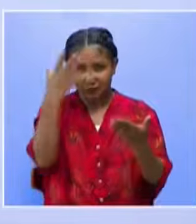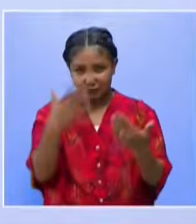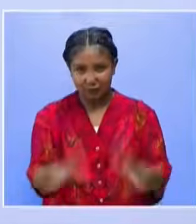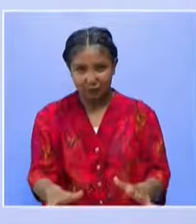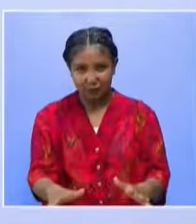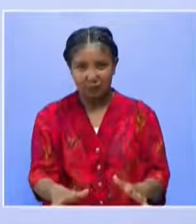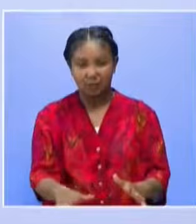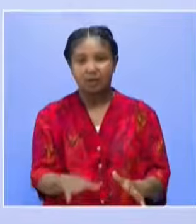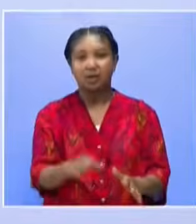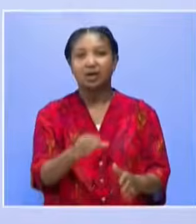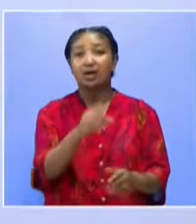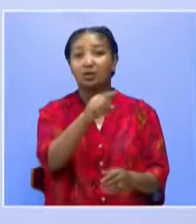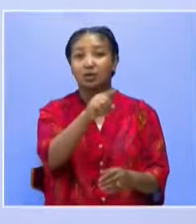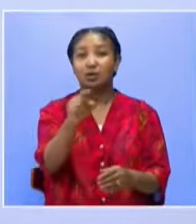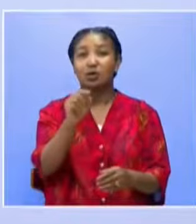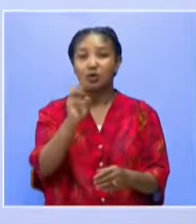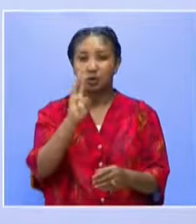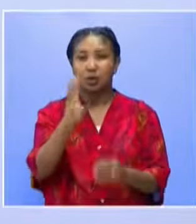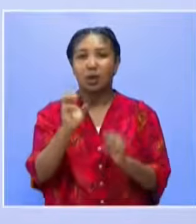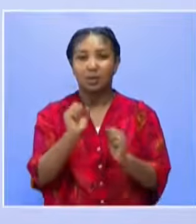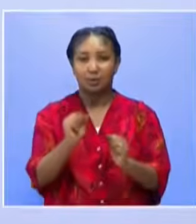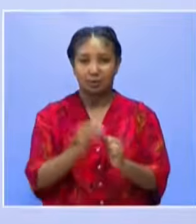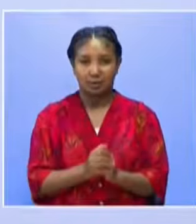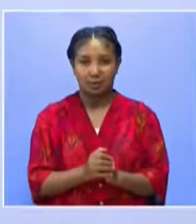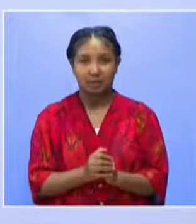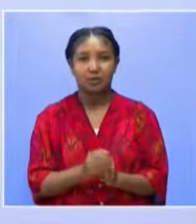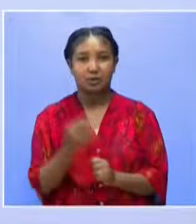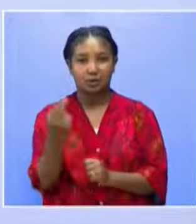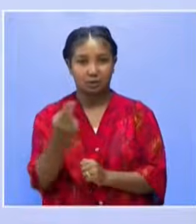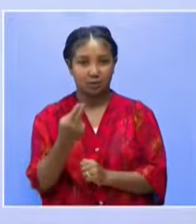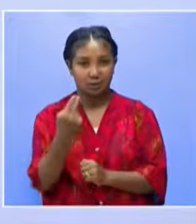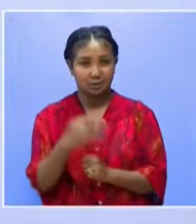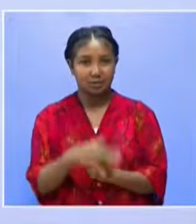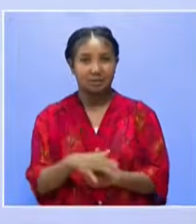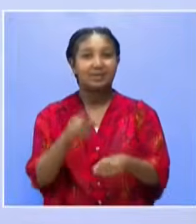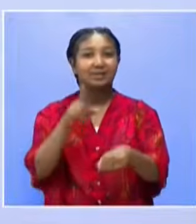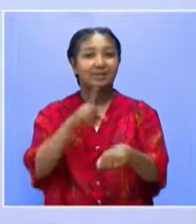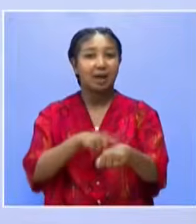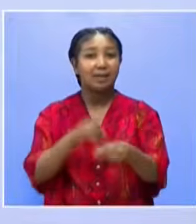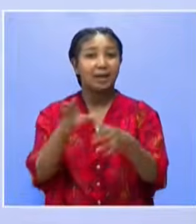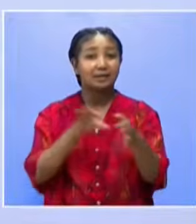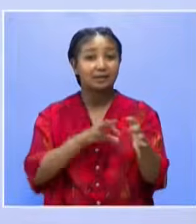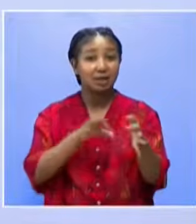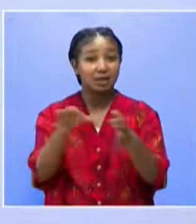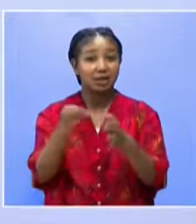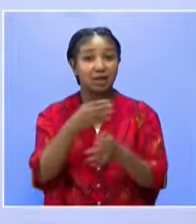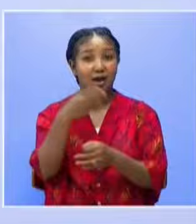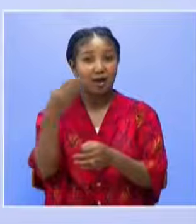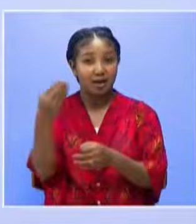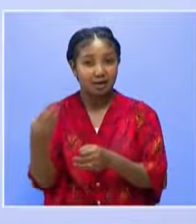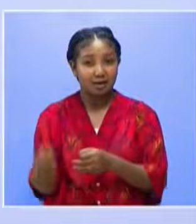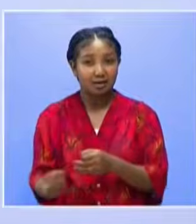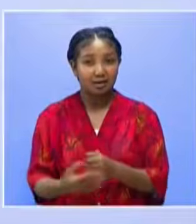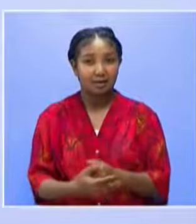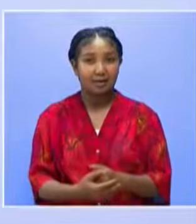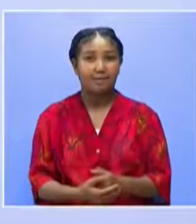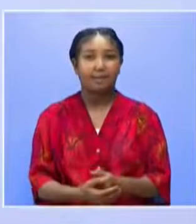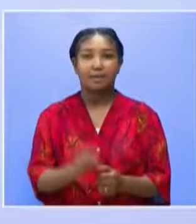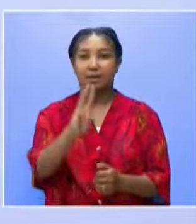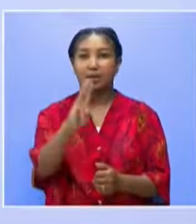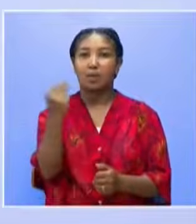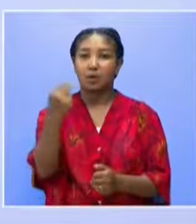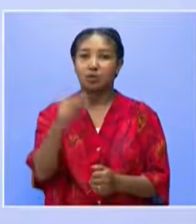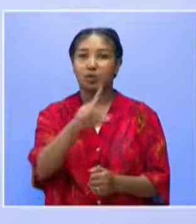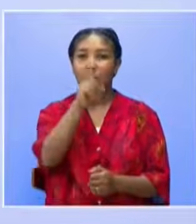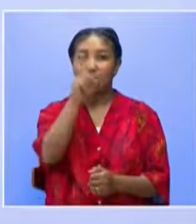lesson, and also you will be able to use the time expressions and WH